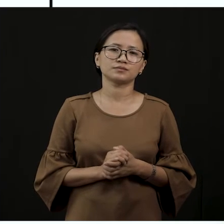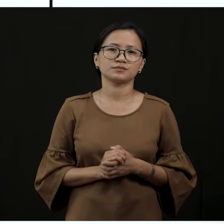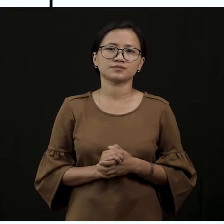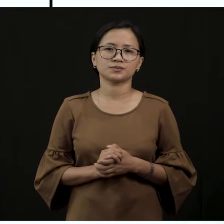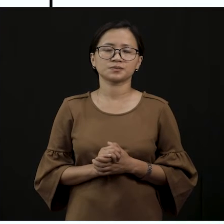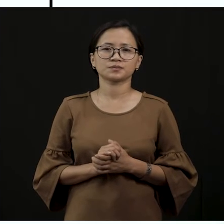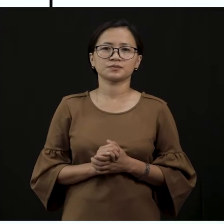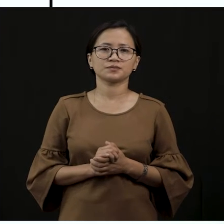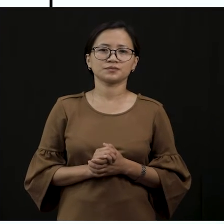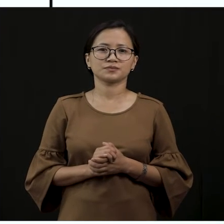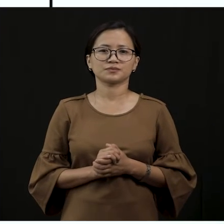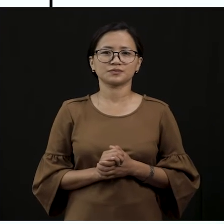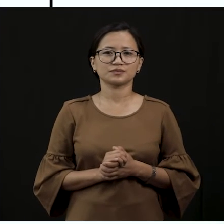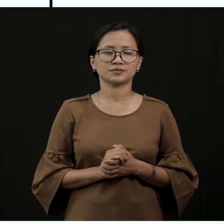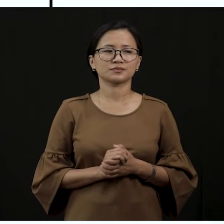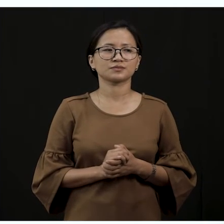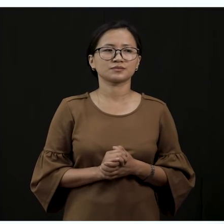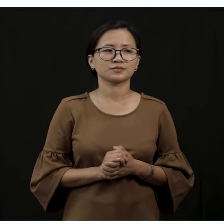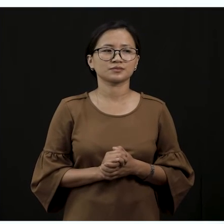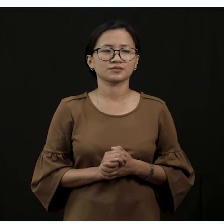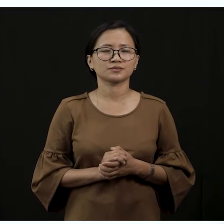curved lines. Then